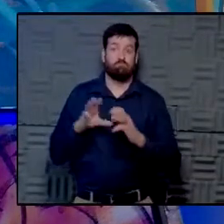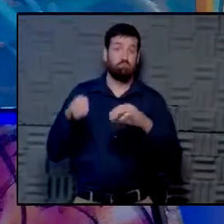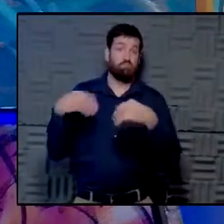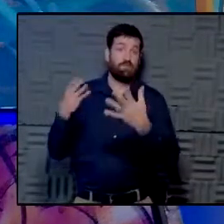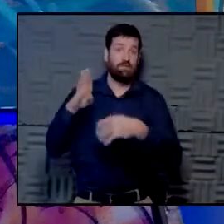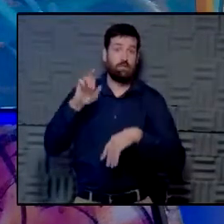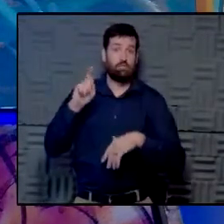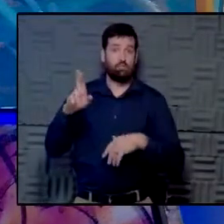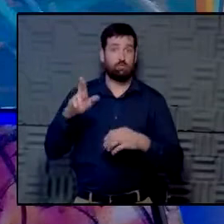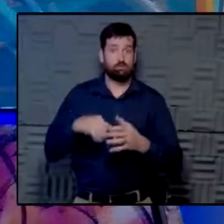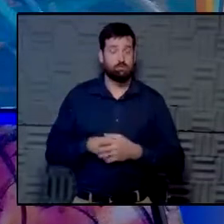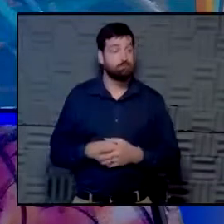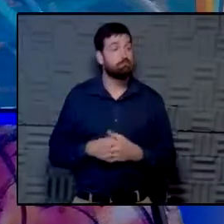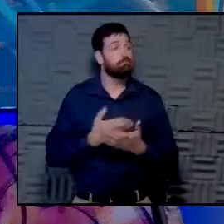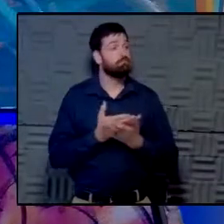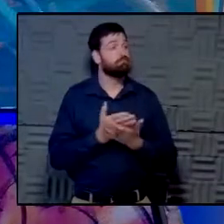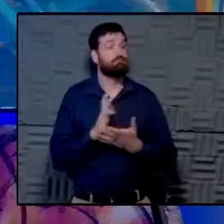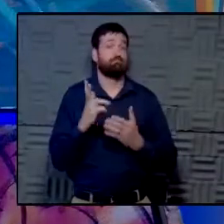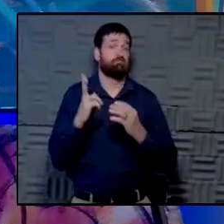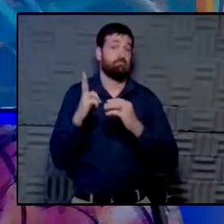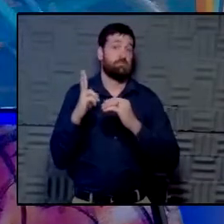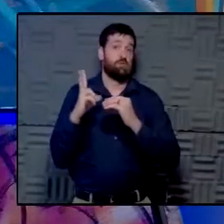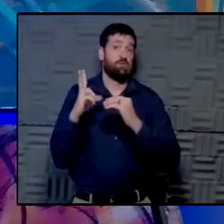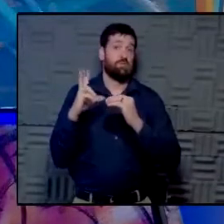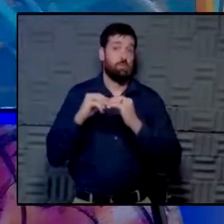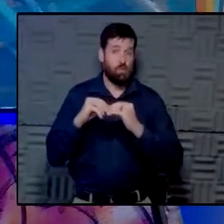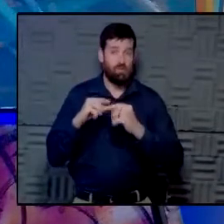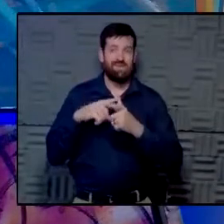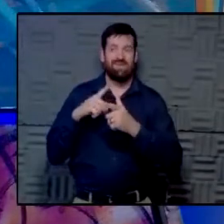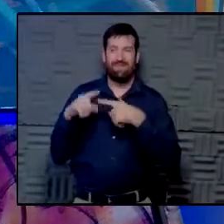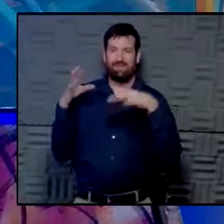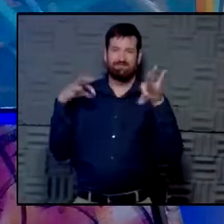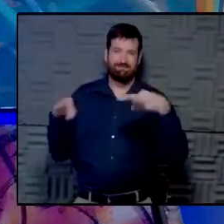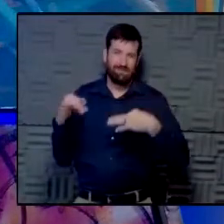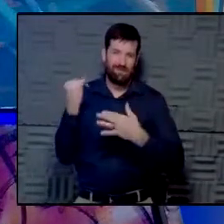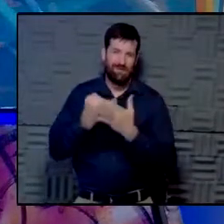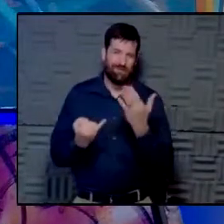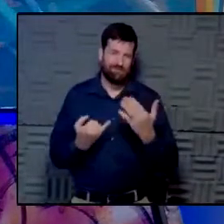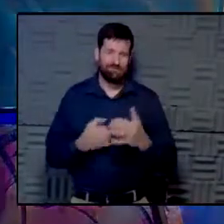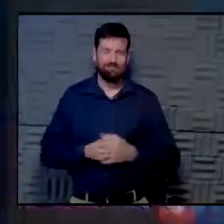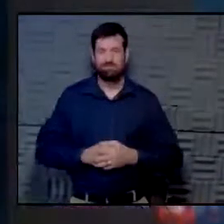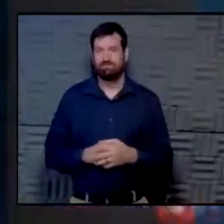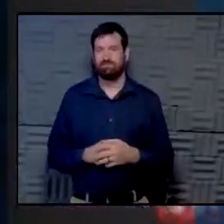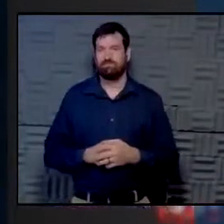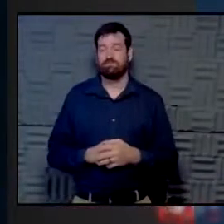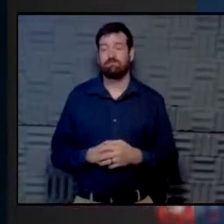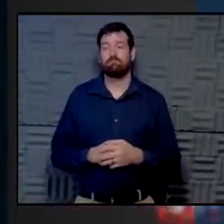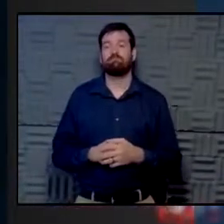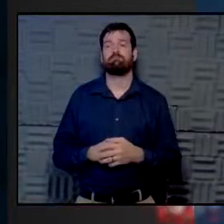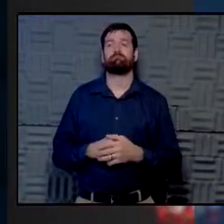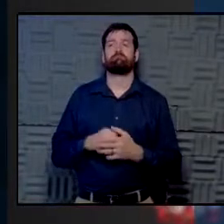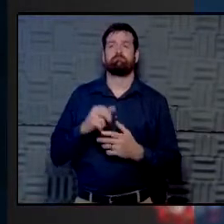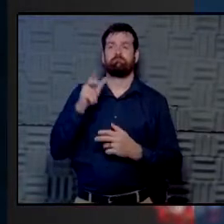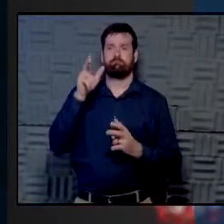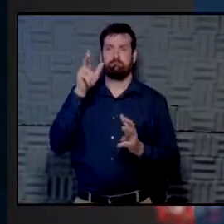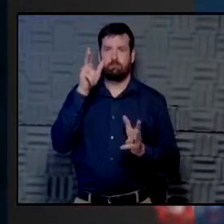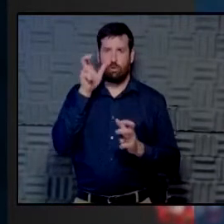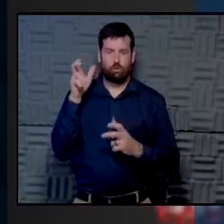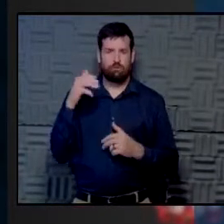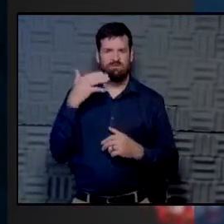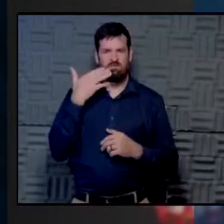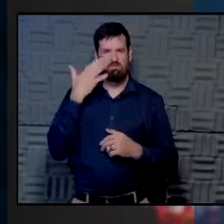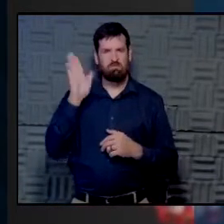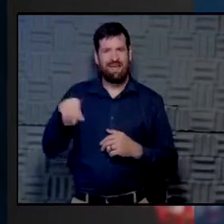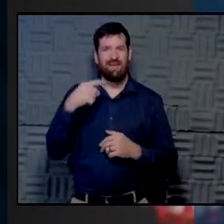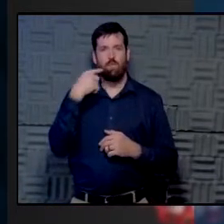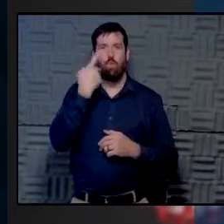boosters. All right, 3 more questions, and then we're going to explain our artwork. Yeah. I heard that poor oral health